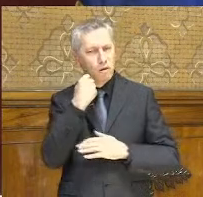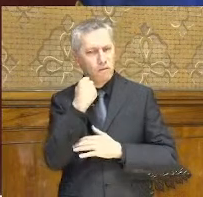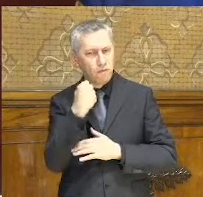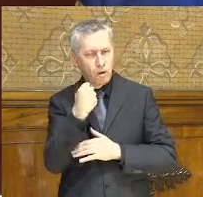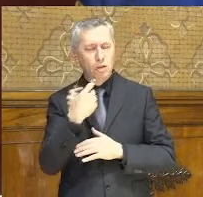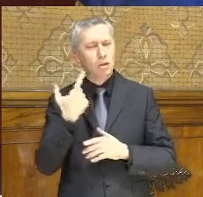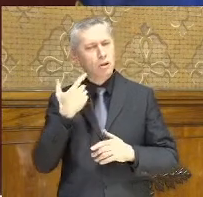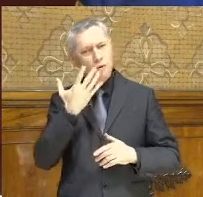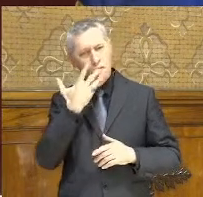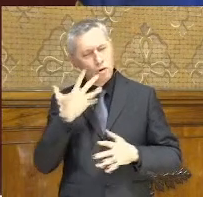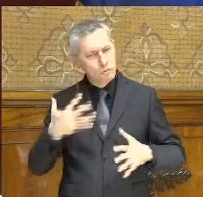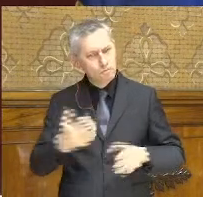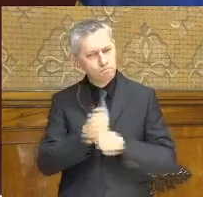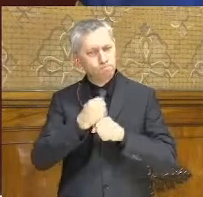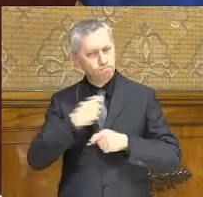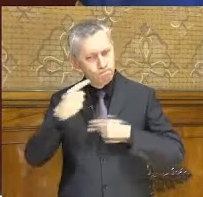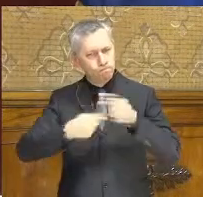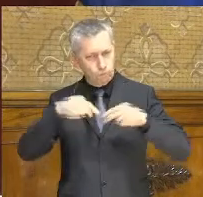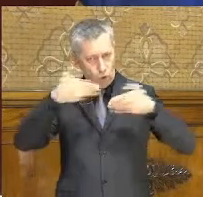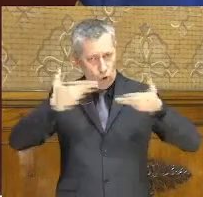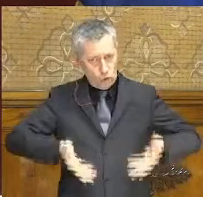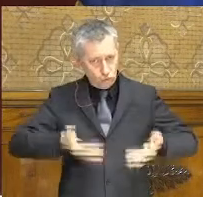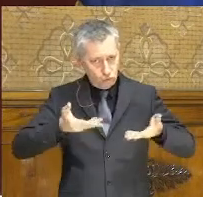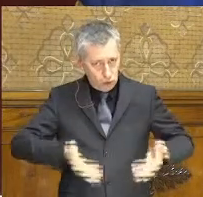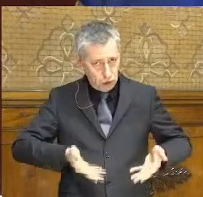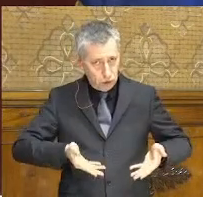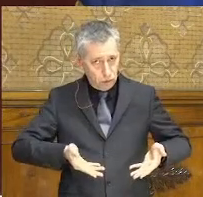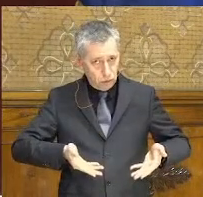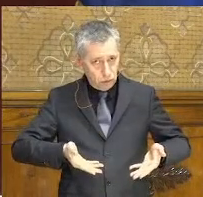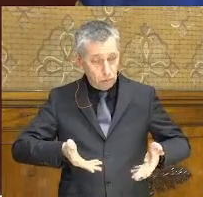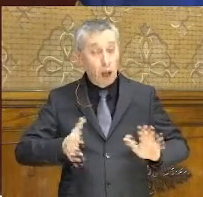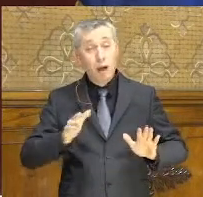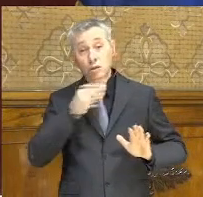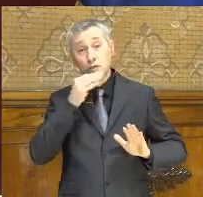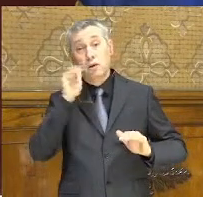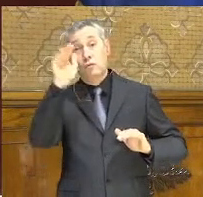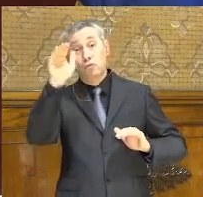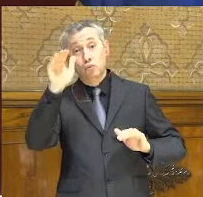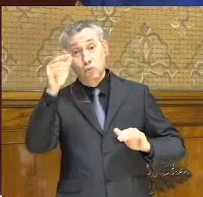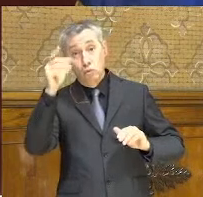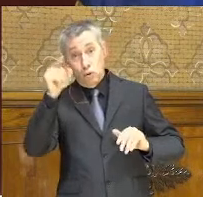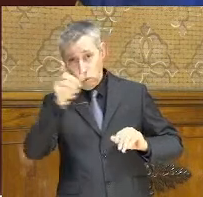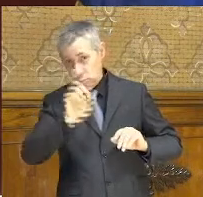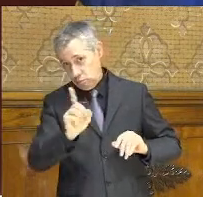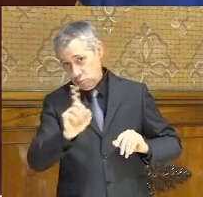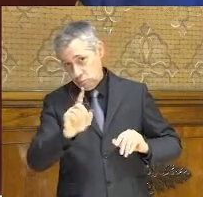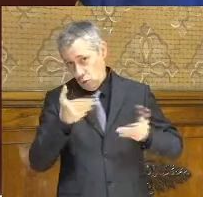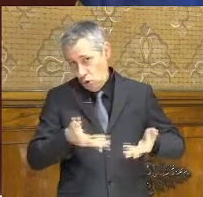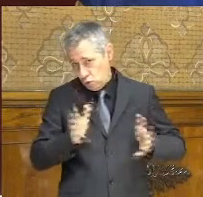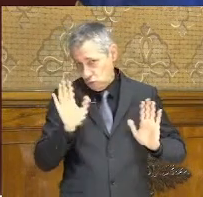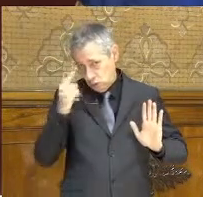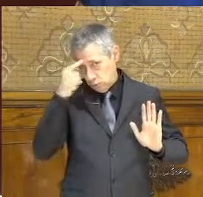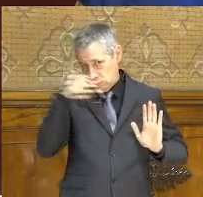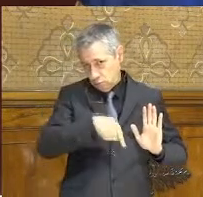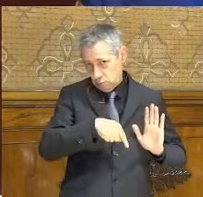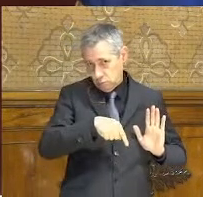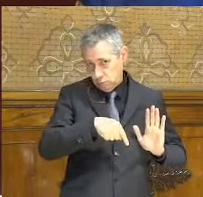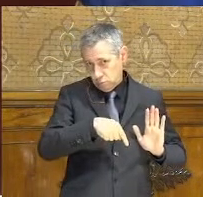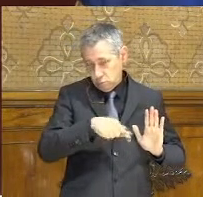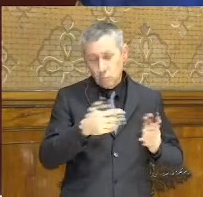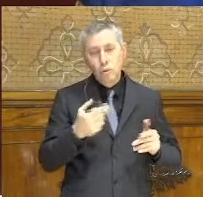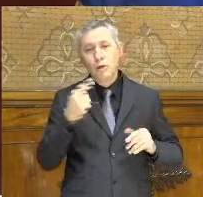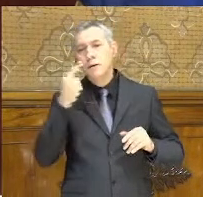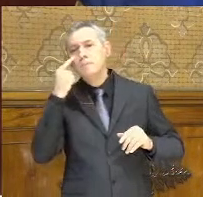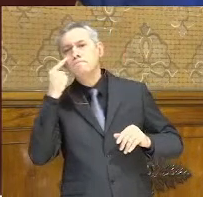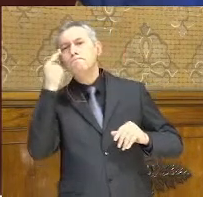persistent survival, not yet lost, and dire prognostication of the future. The political